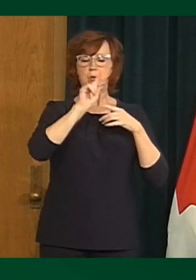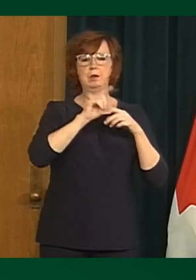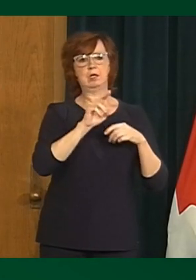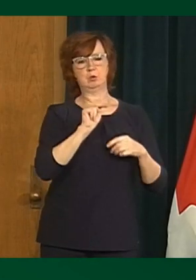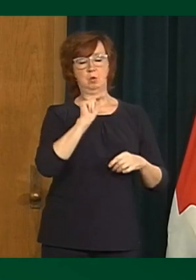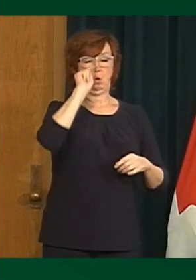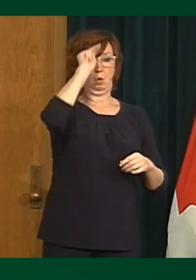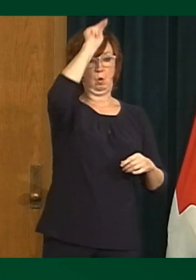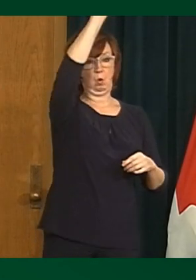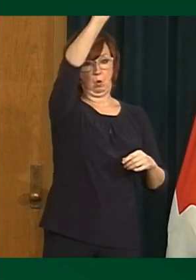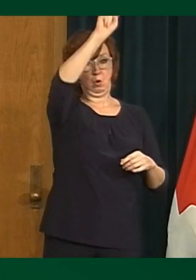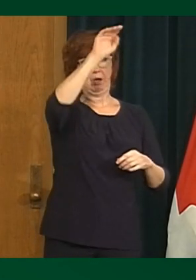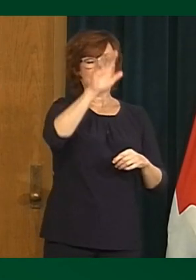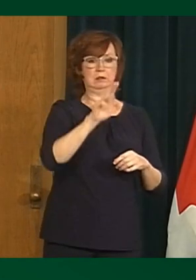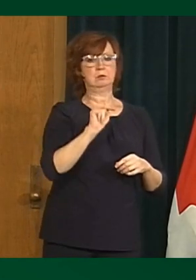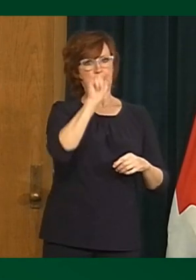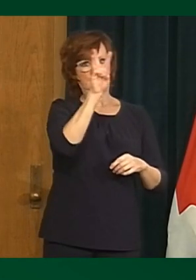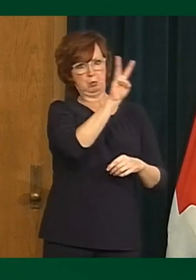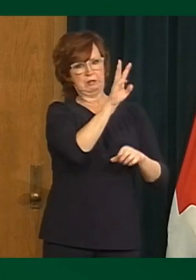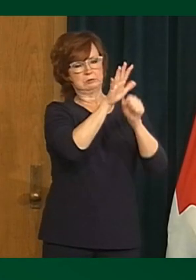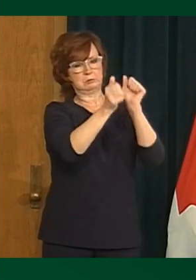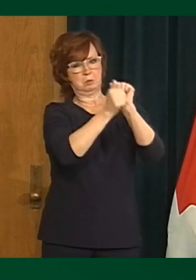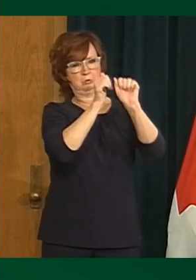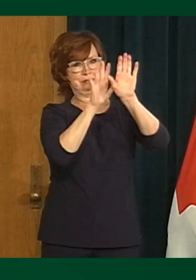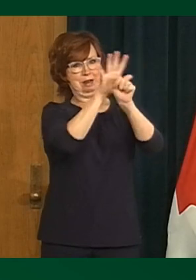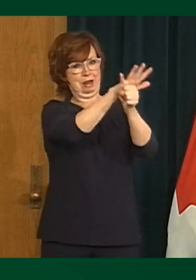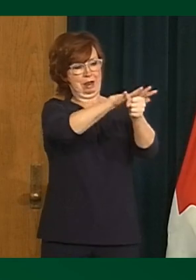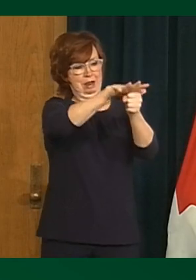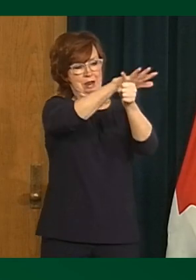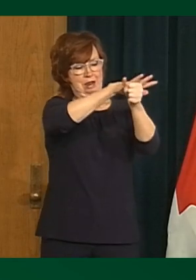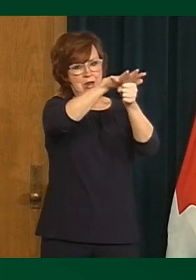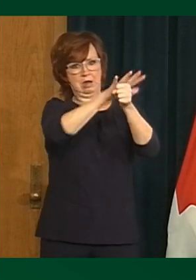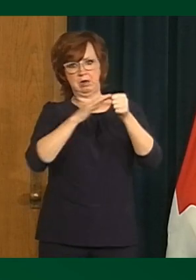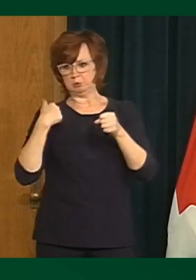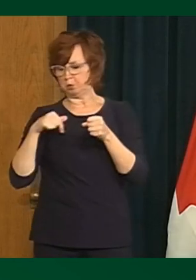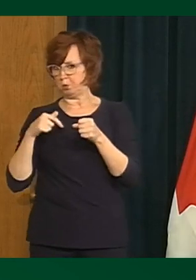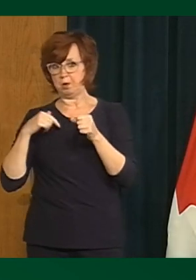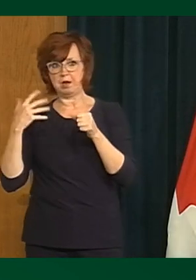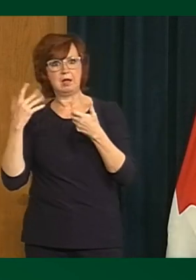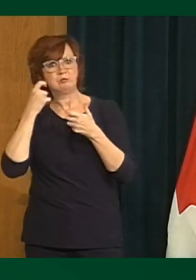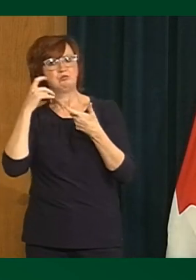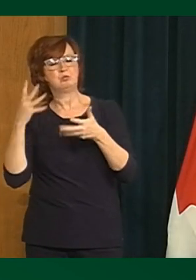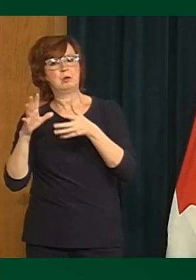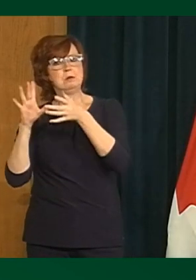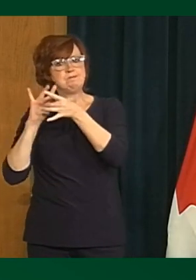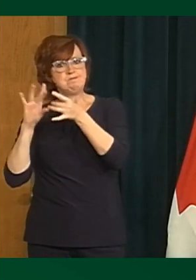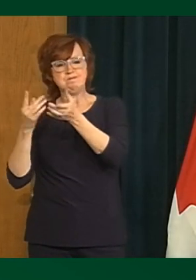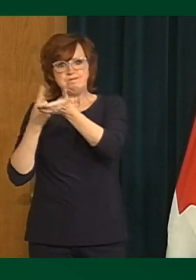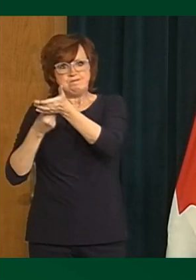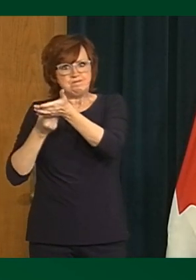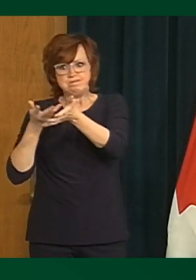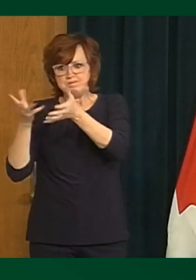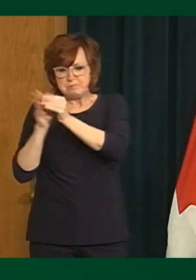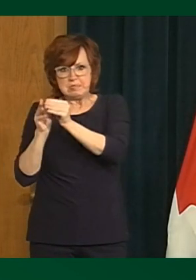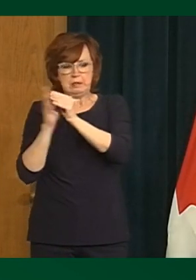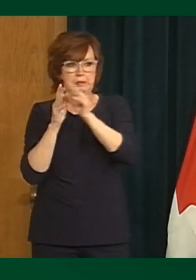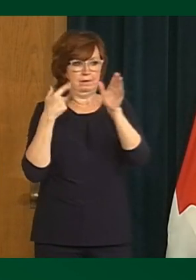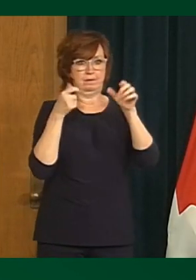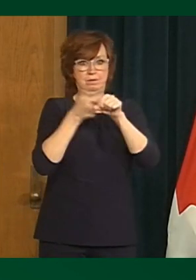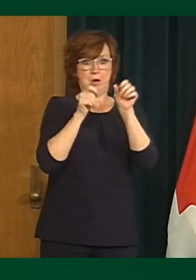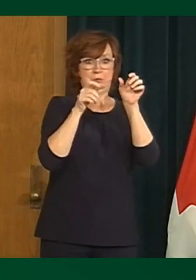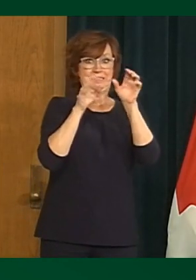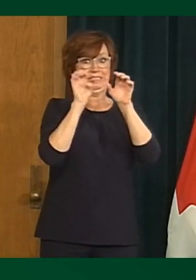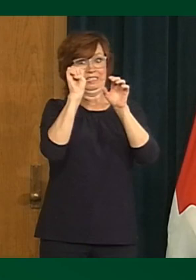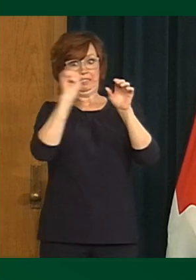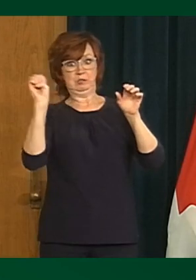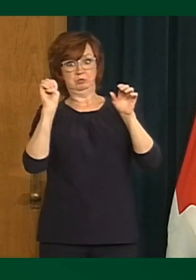northwestern portion of our province. So following consultation with a number of leaders in communities further to the east of that area,